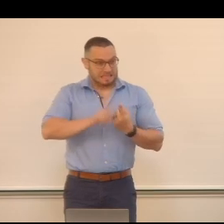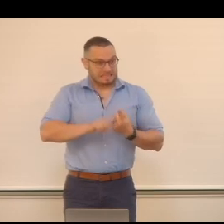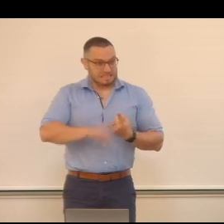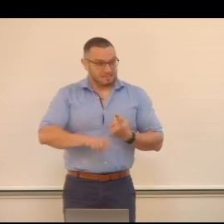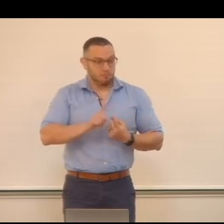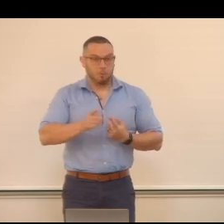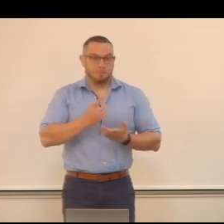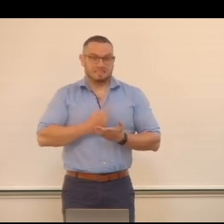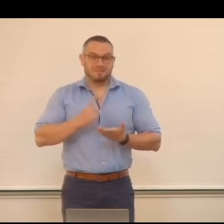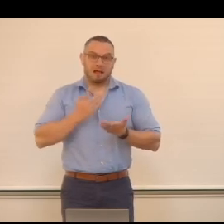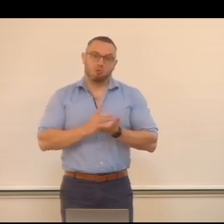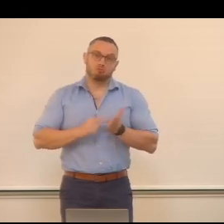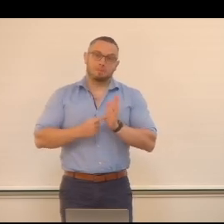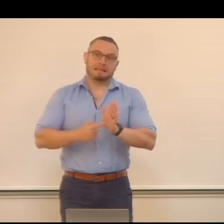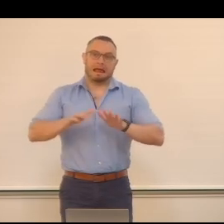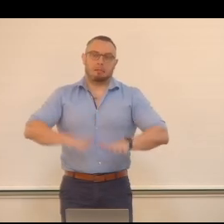just not representing them.